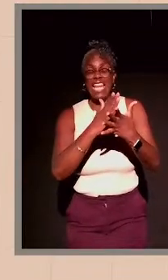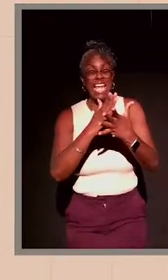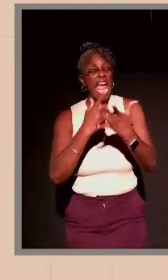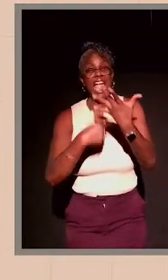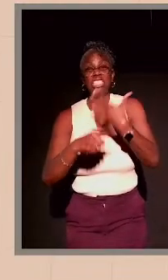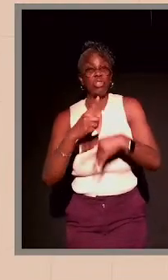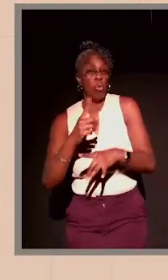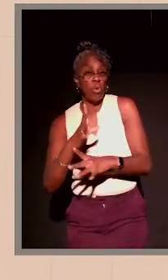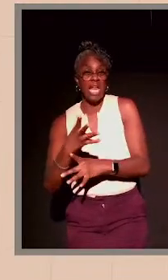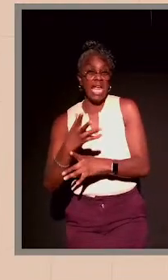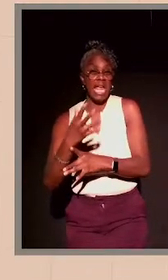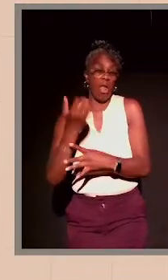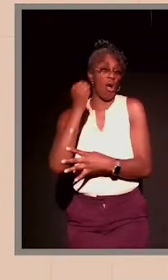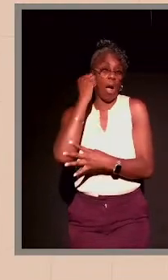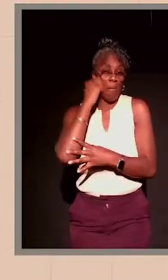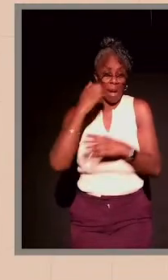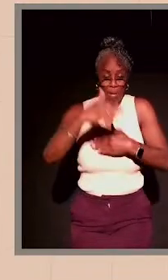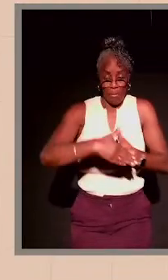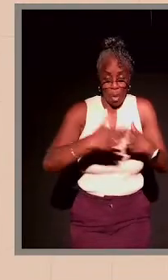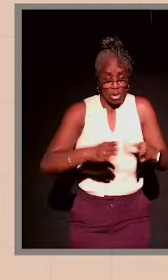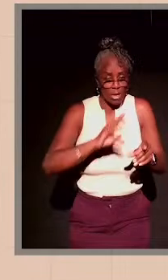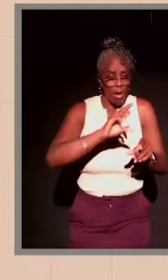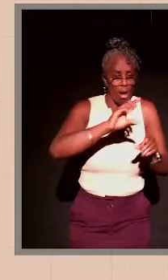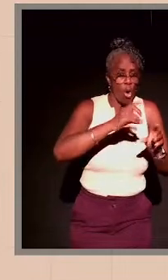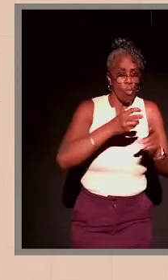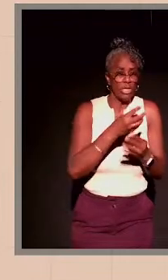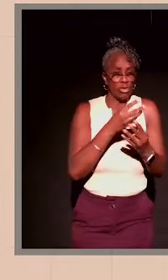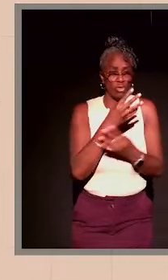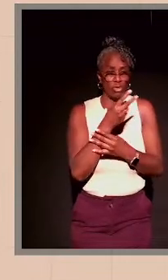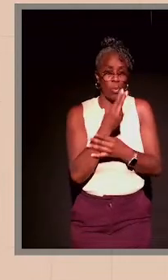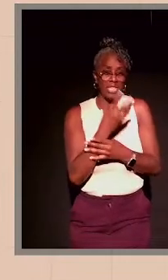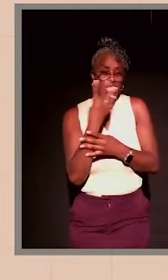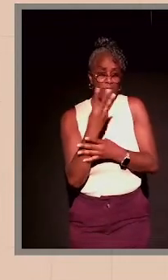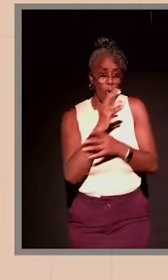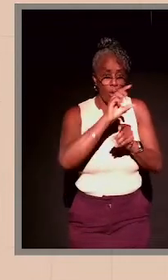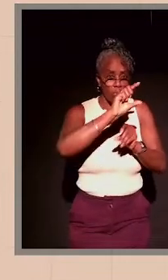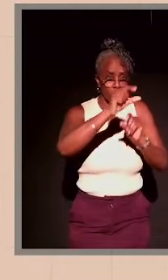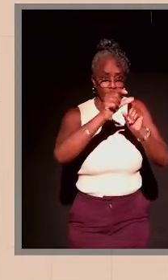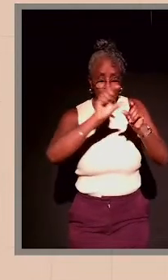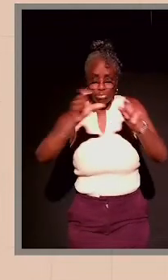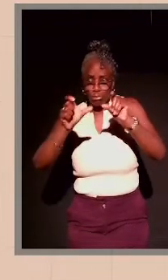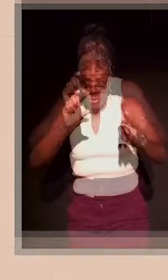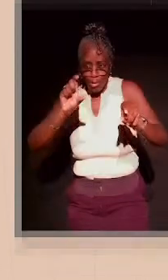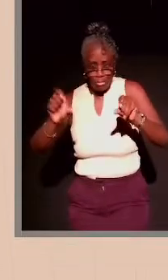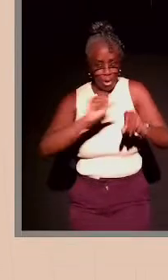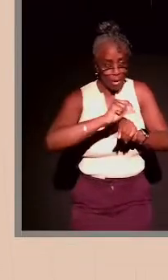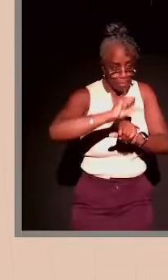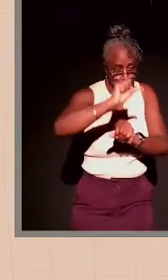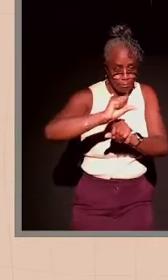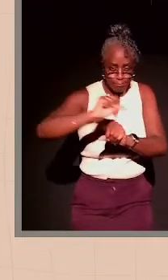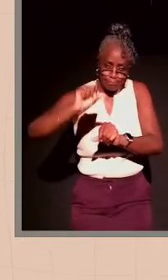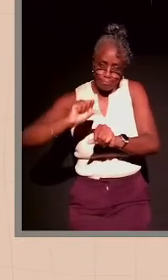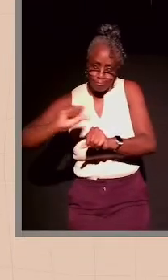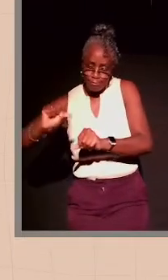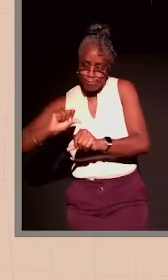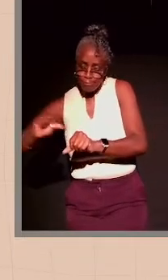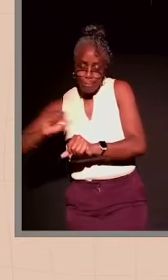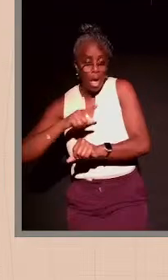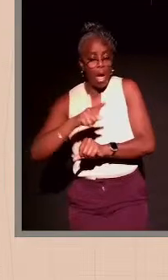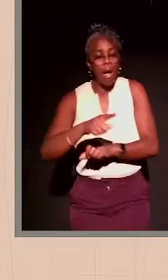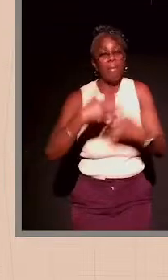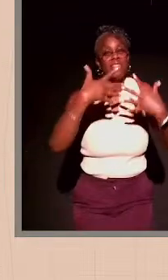of knobs. There are 24 knobs on the front panel, and the device has